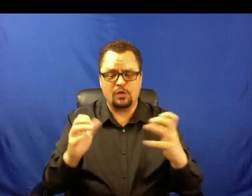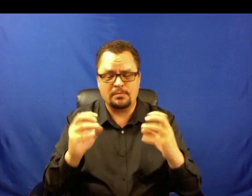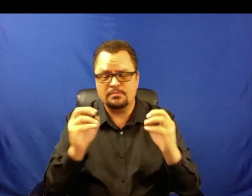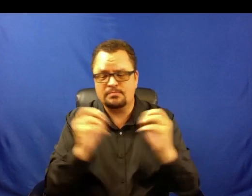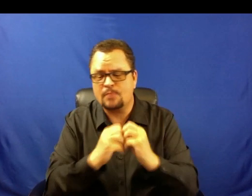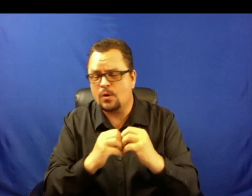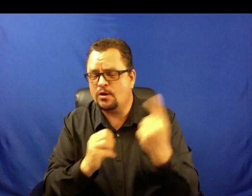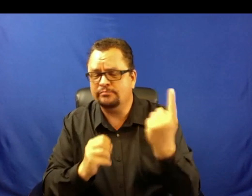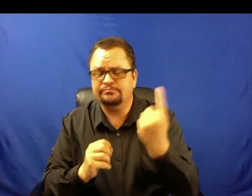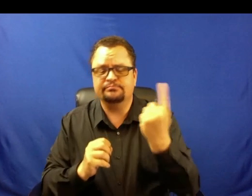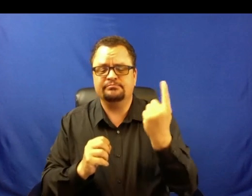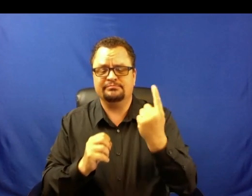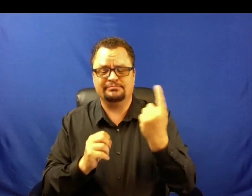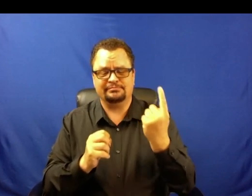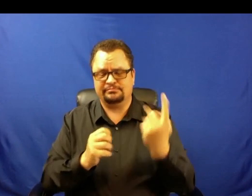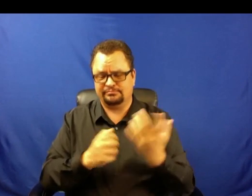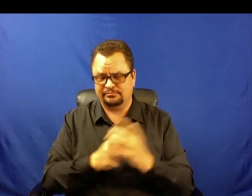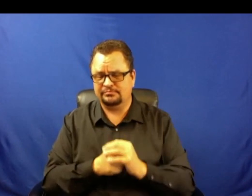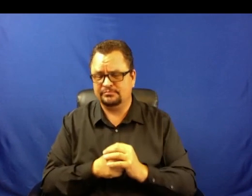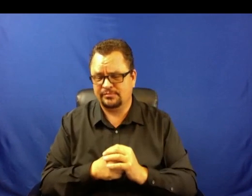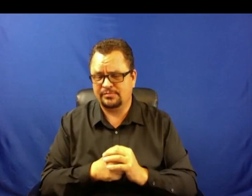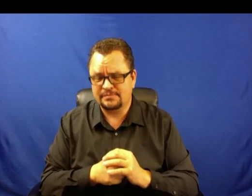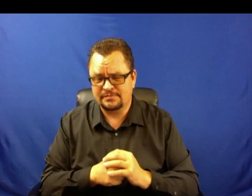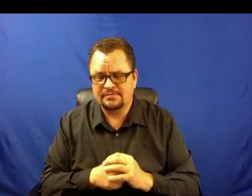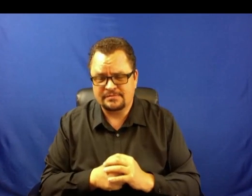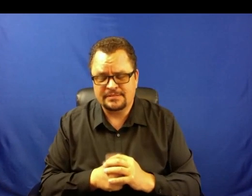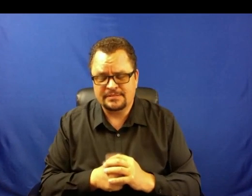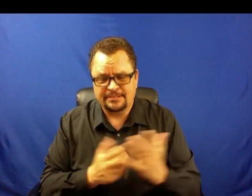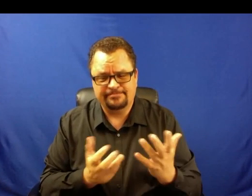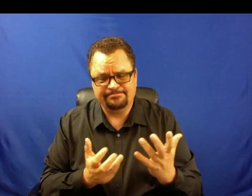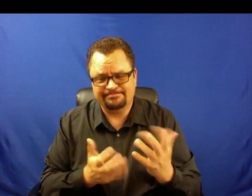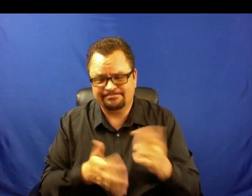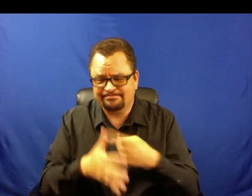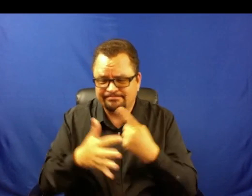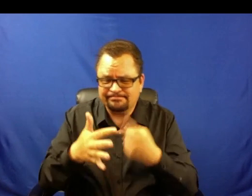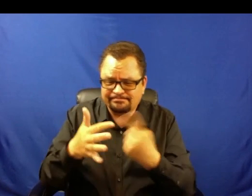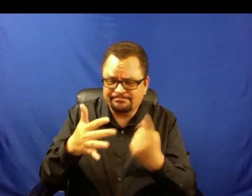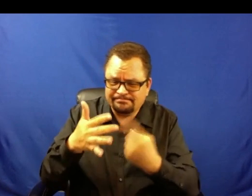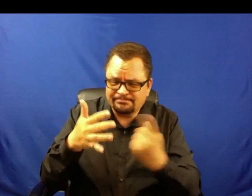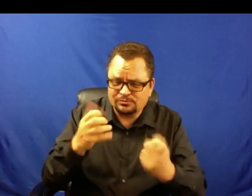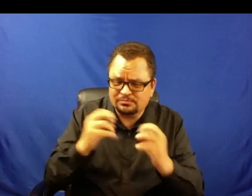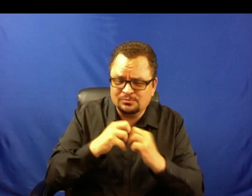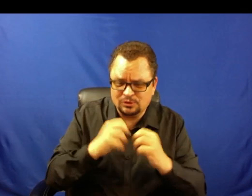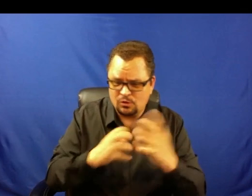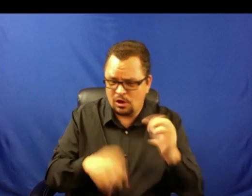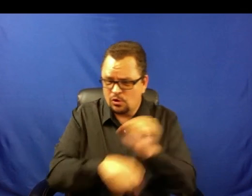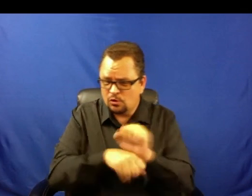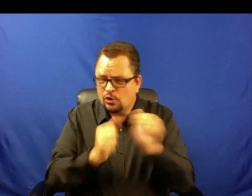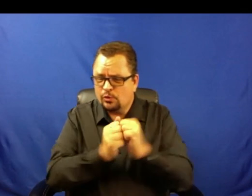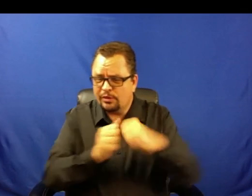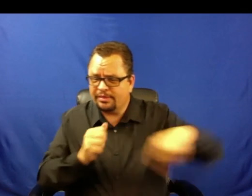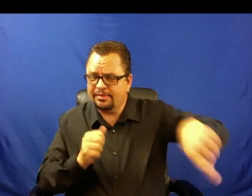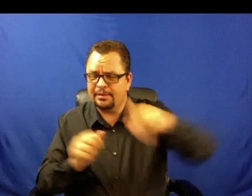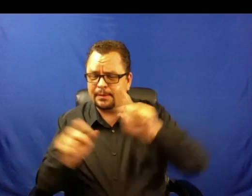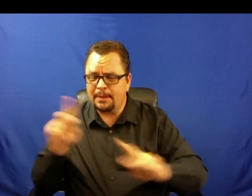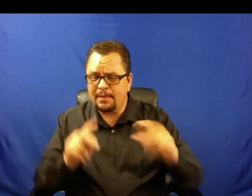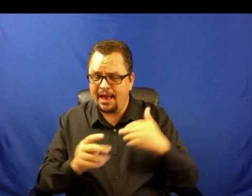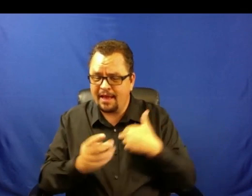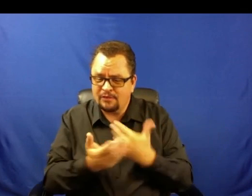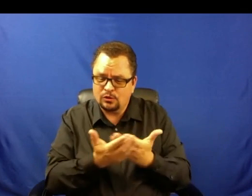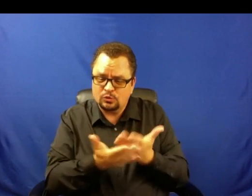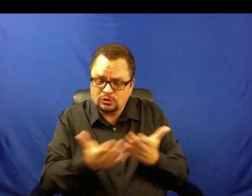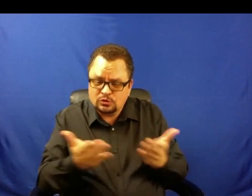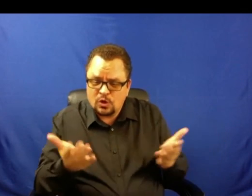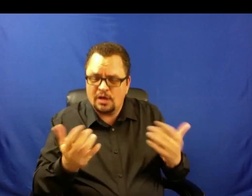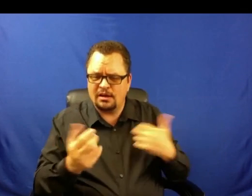do have the resources, we have access to quite a bit, but but additional resources, then I